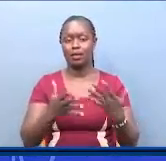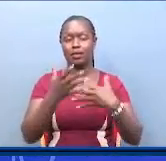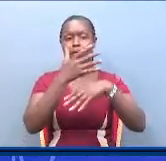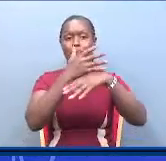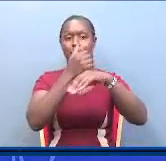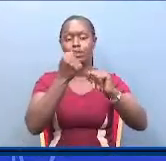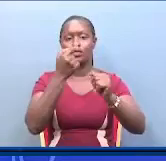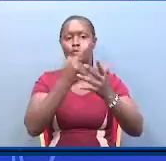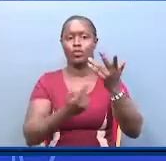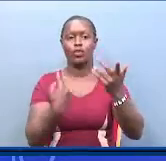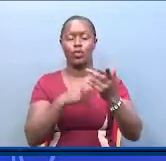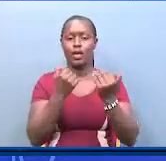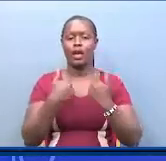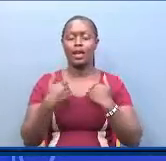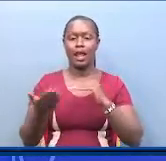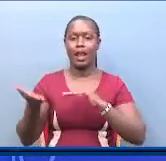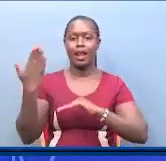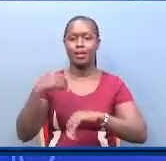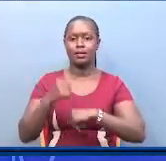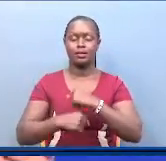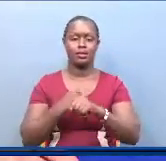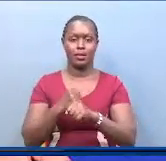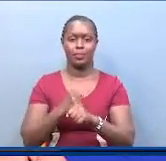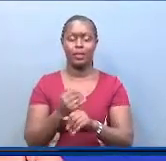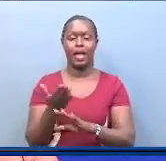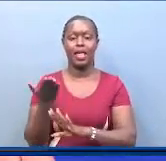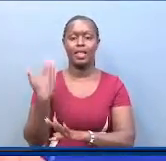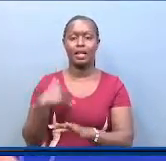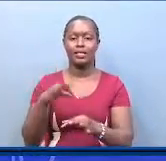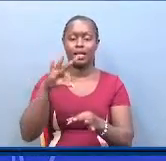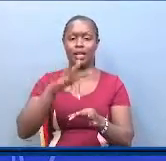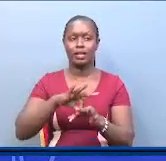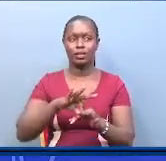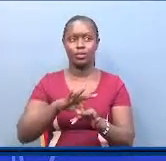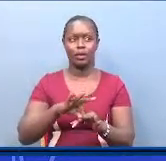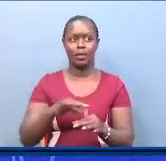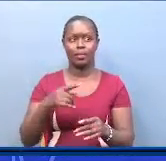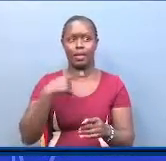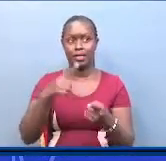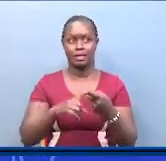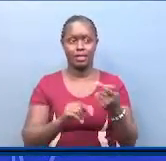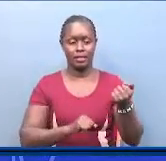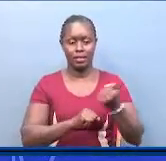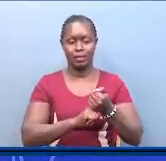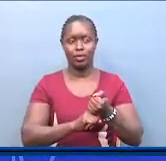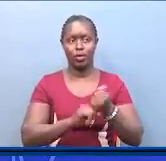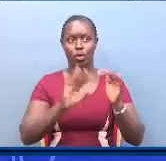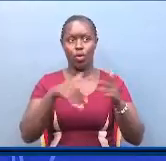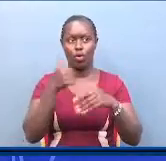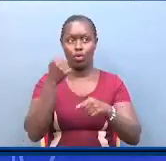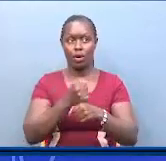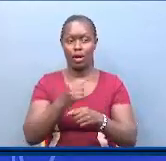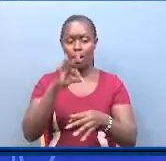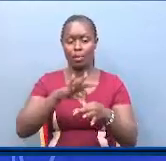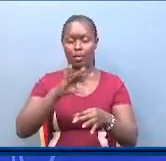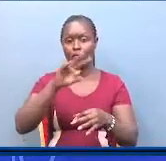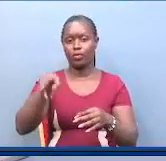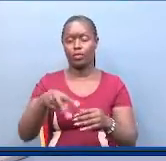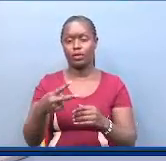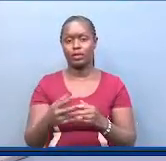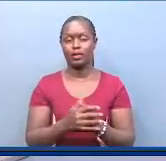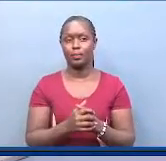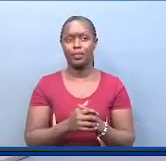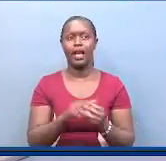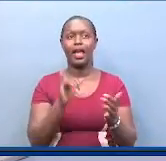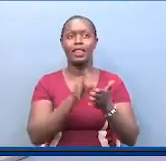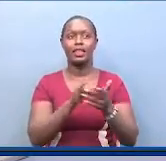precedence of what we had last year in the last electoral cycle. I am not second guessing or enough. Doing a poll of 2000. Fair enough, but Dennis,